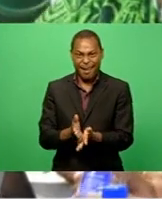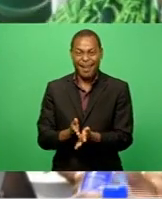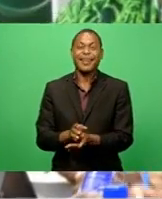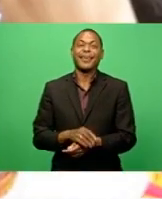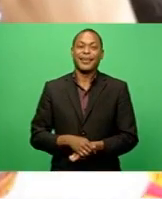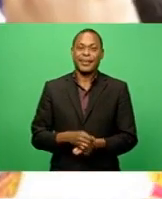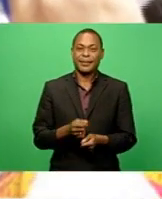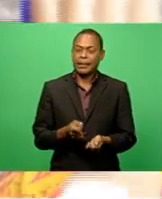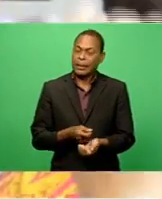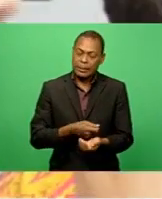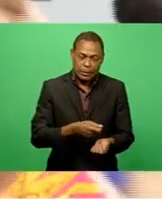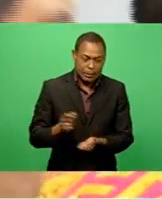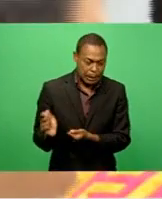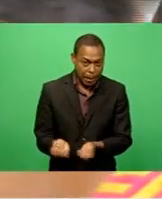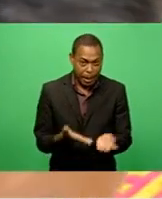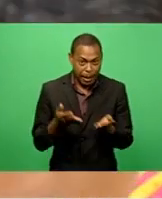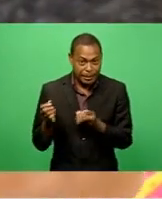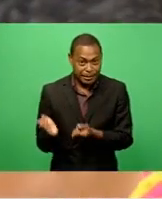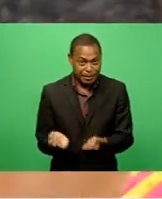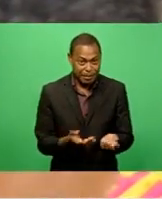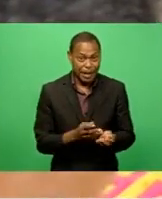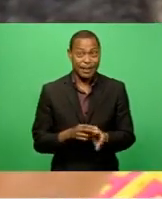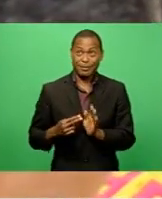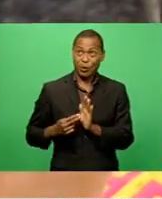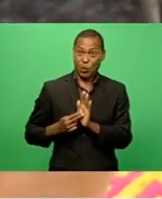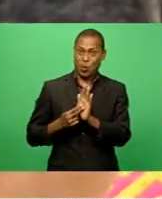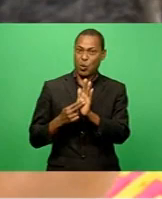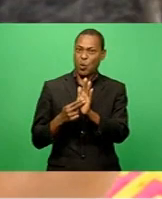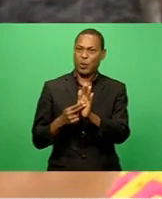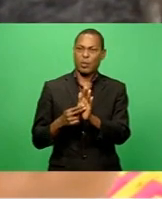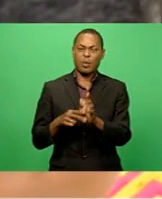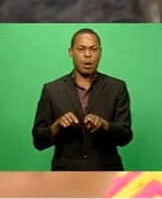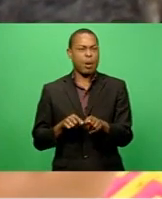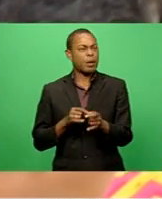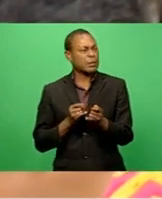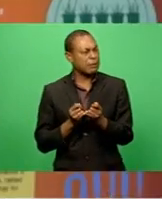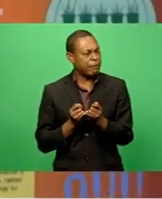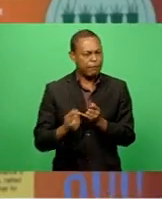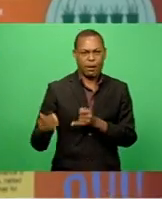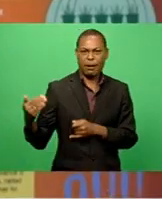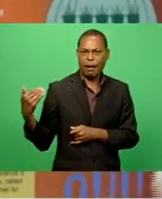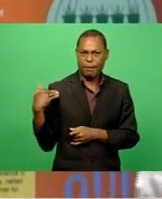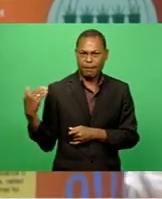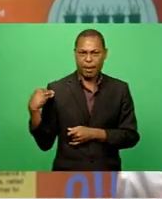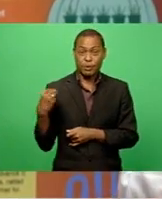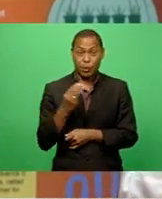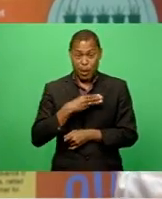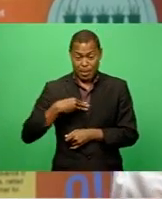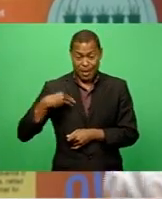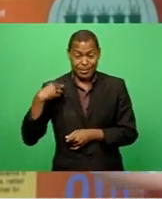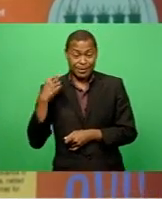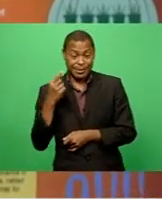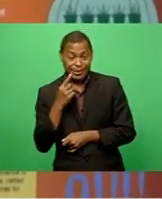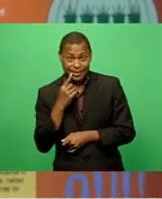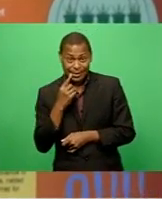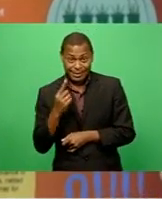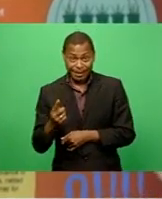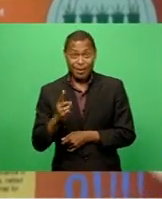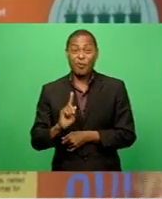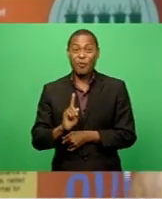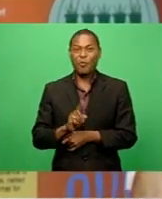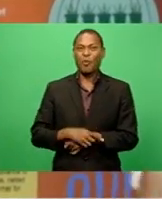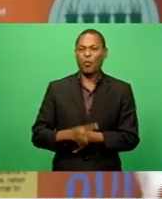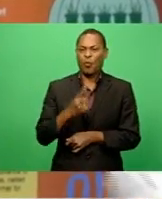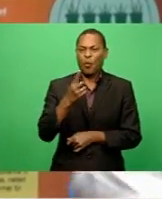the agriculture sector in the north has been severely affected. The minister also says 120 staff have been deployed